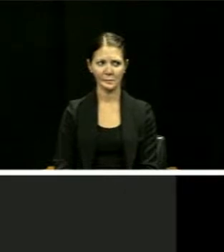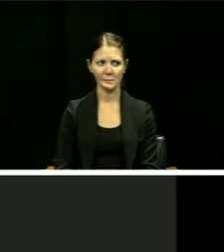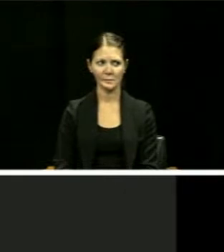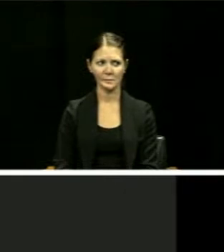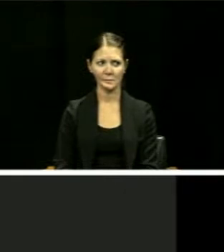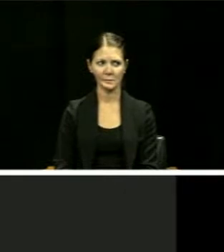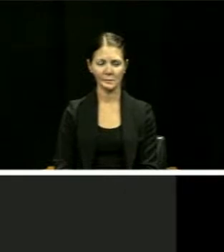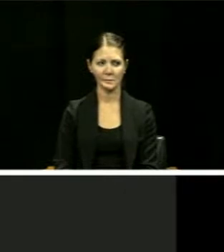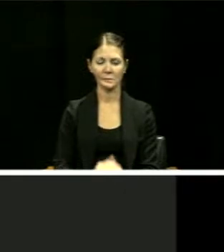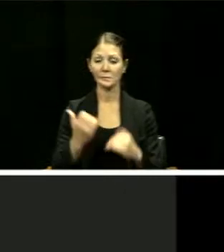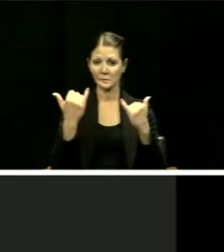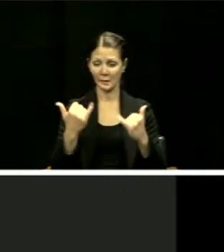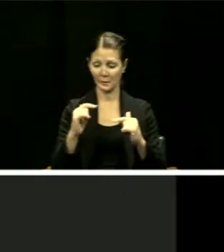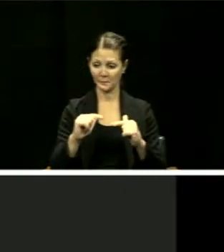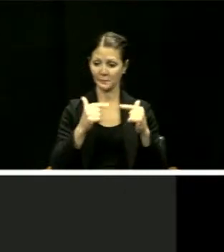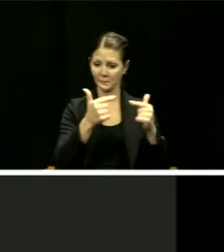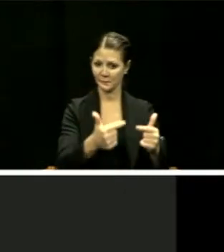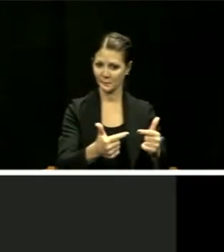I will now unmute